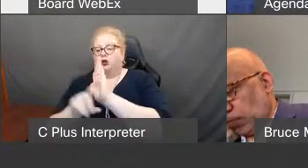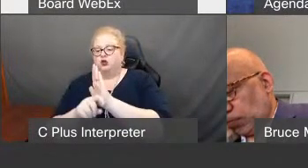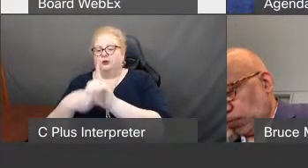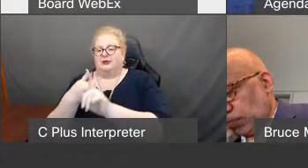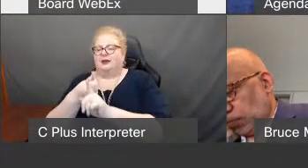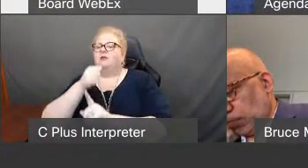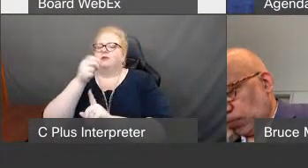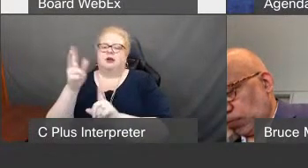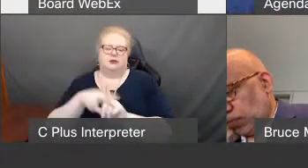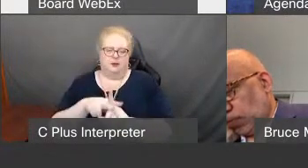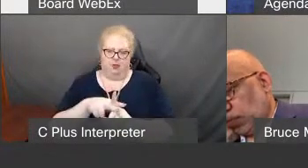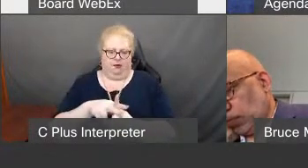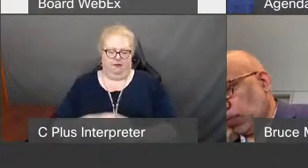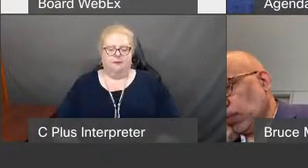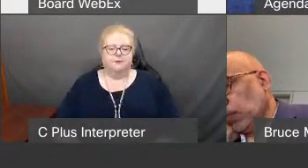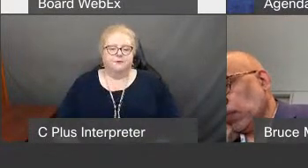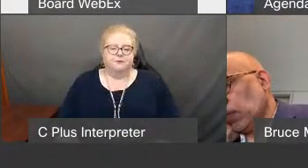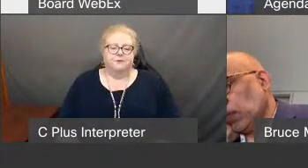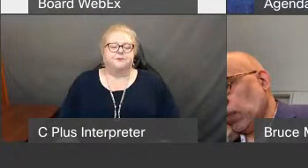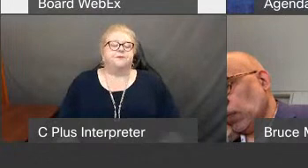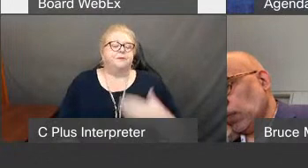Thank you.